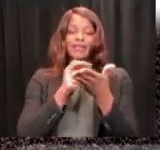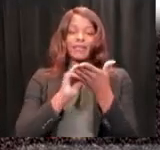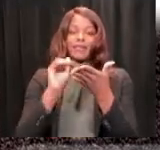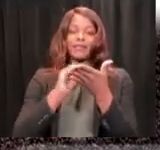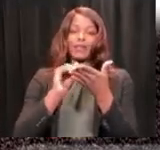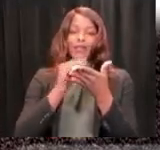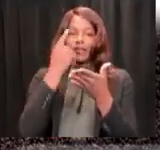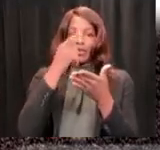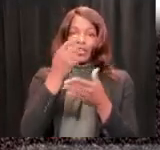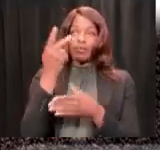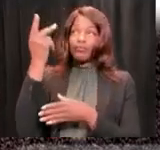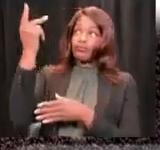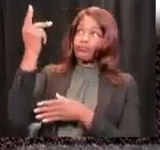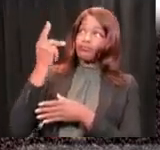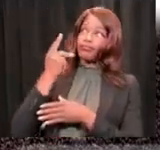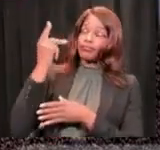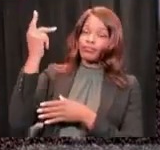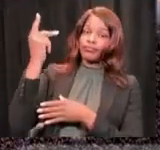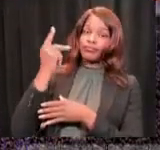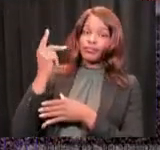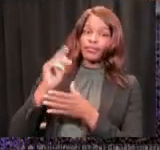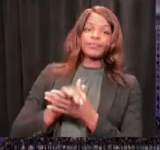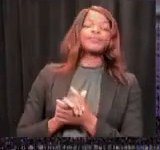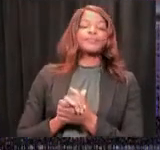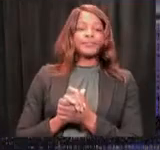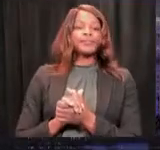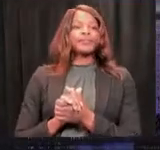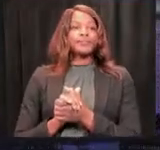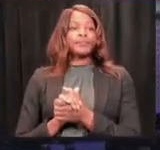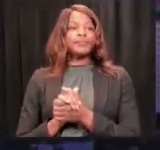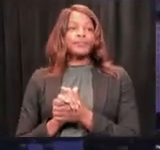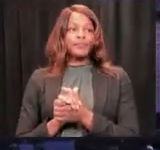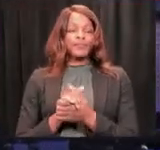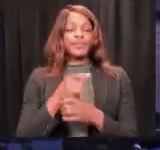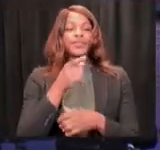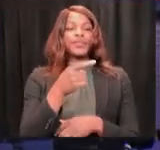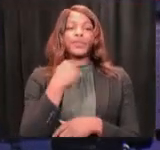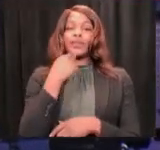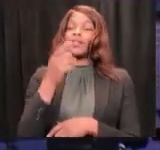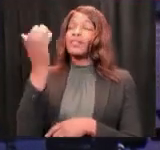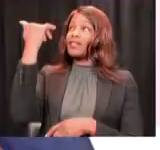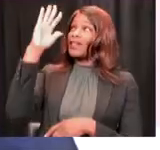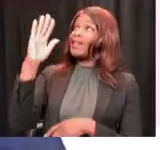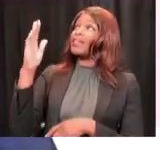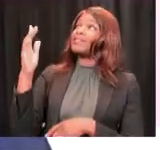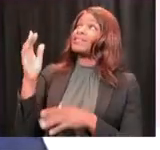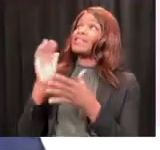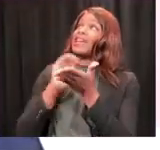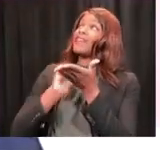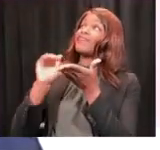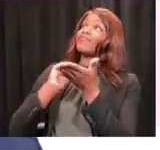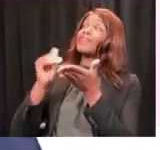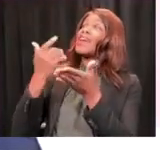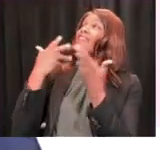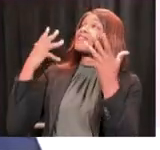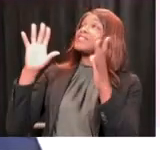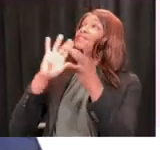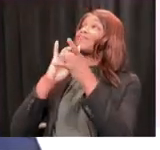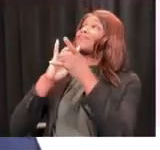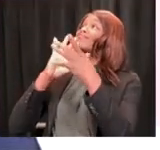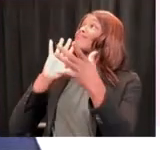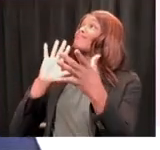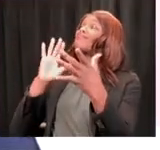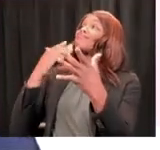right? Forgiveness is between you. It's between you and God. It's you saying to God, God, I release them.